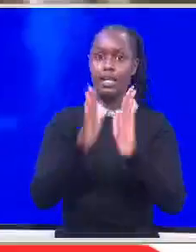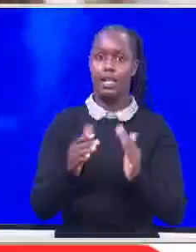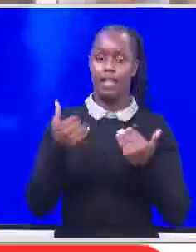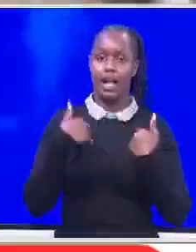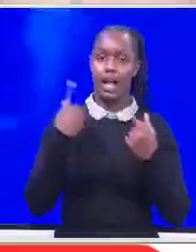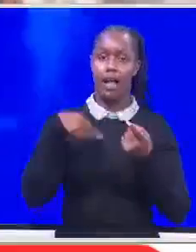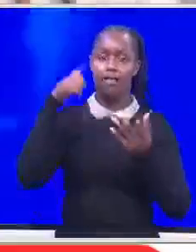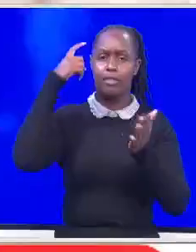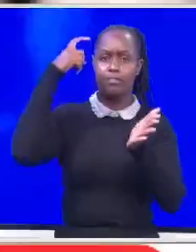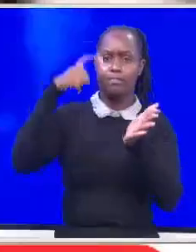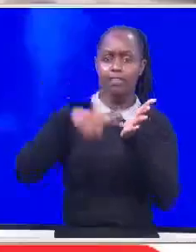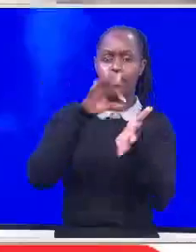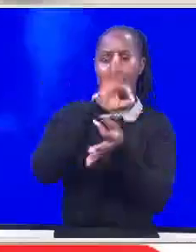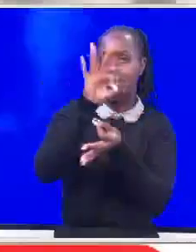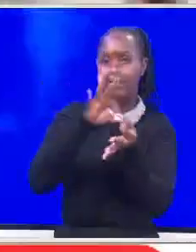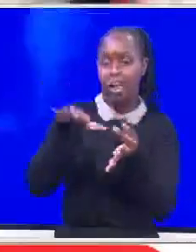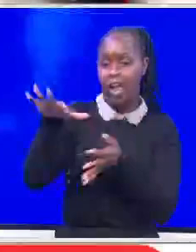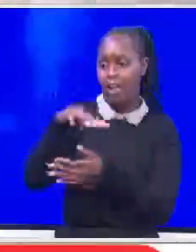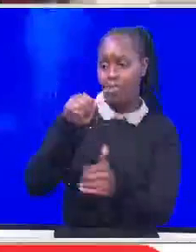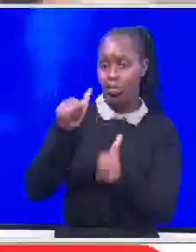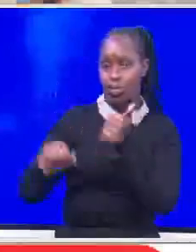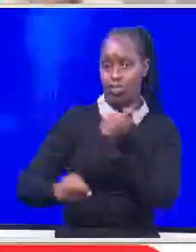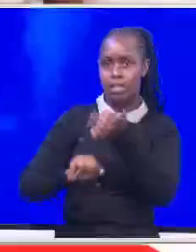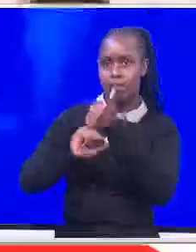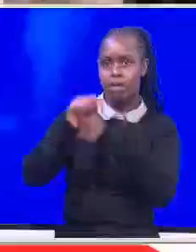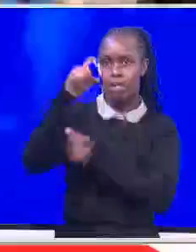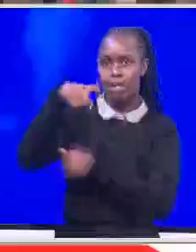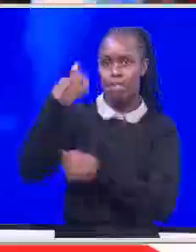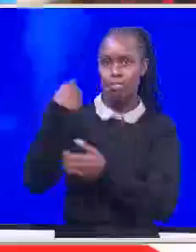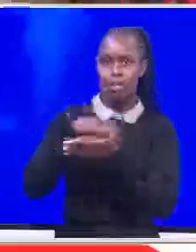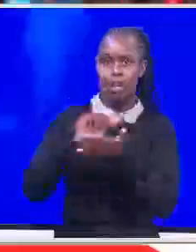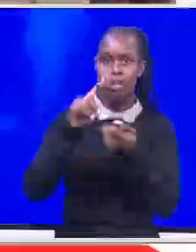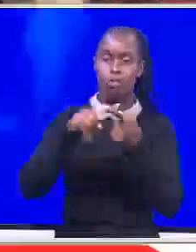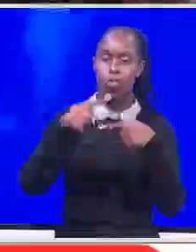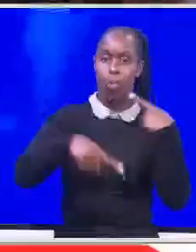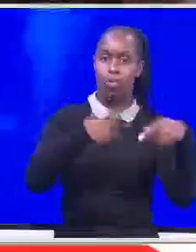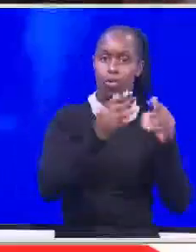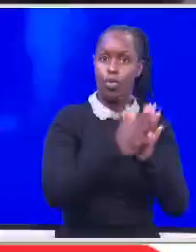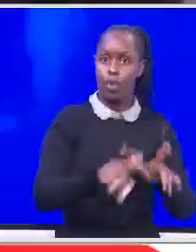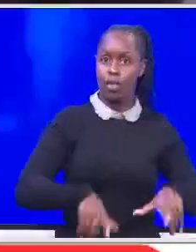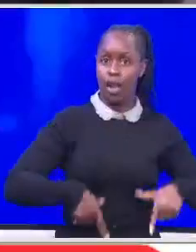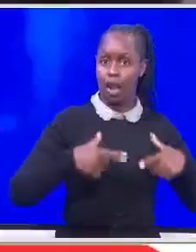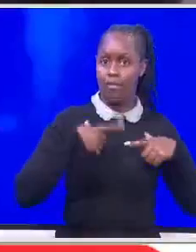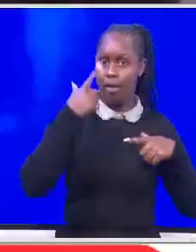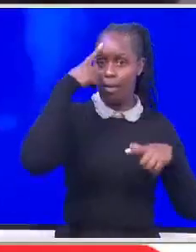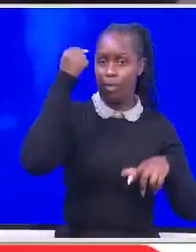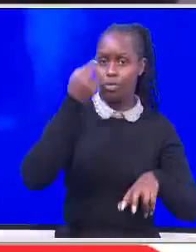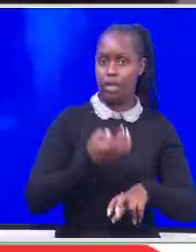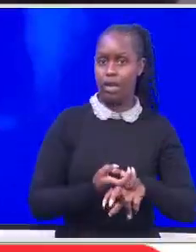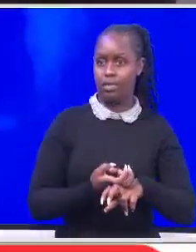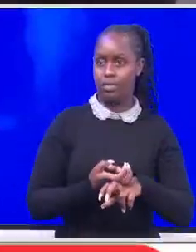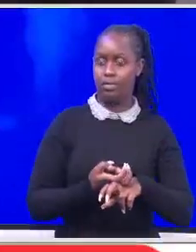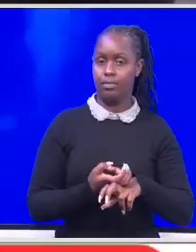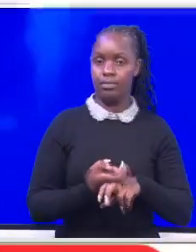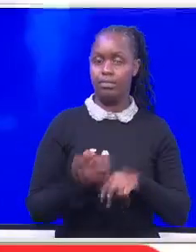specific areas that need more support to cope with the hard economic situations this year.